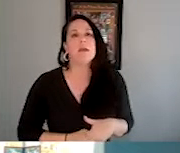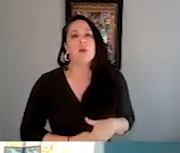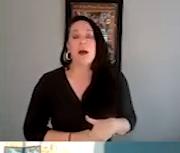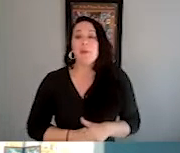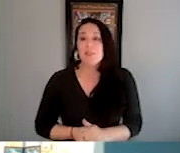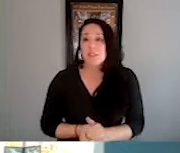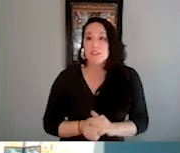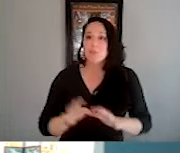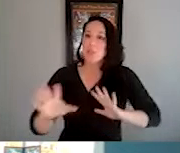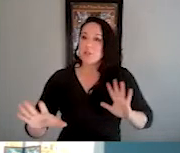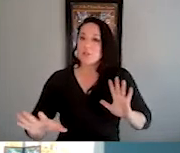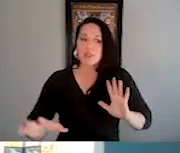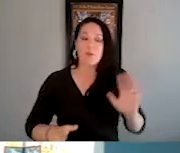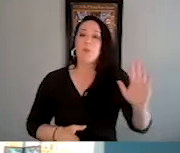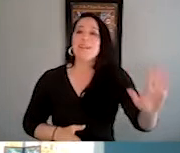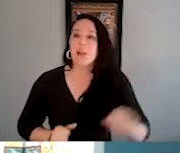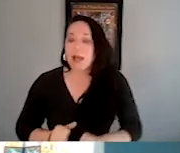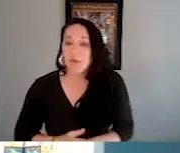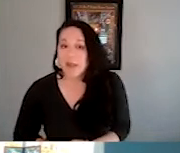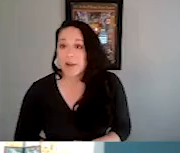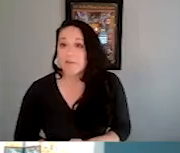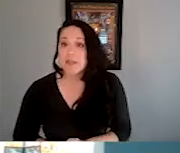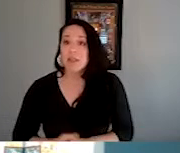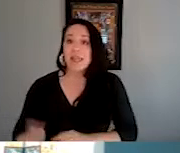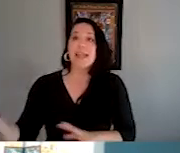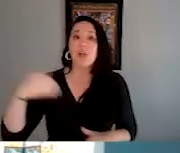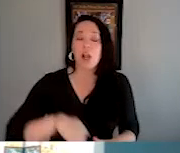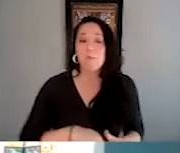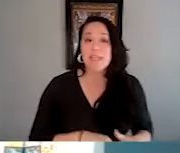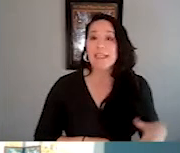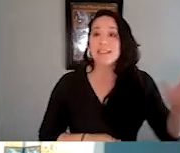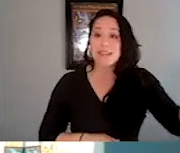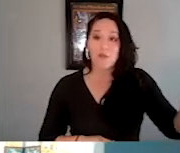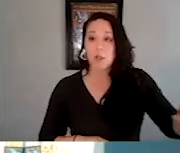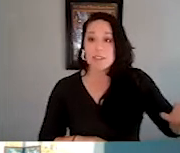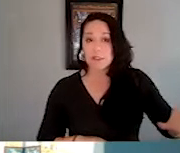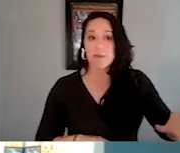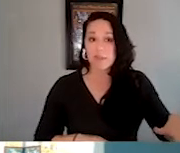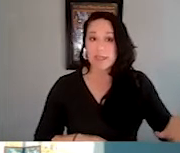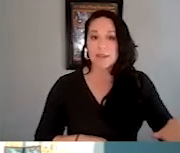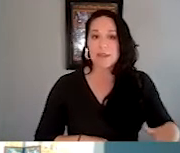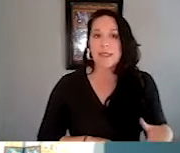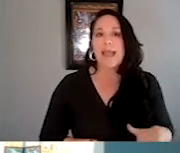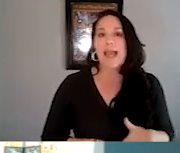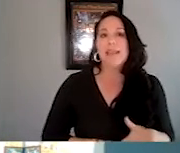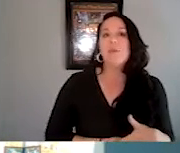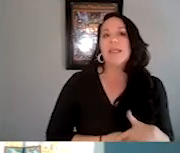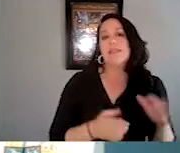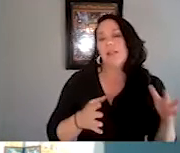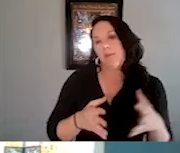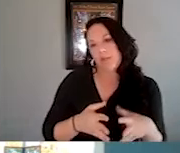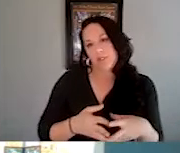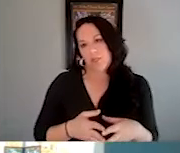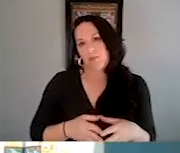out. Cooperation is we're starting to do stuff. We went to their health fair. They came to our meeting and said they volunteer at something. And then